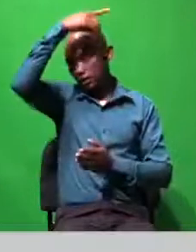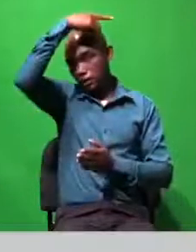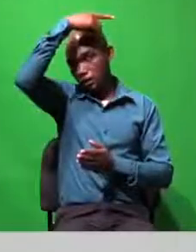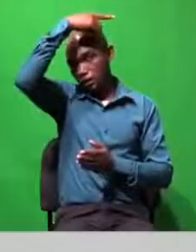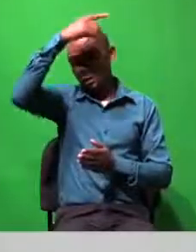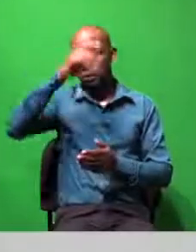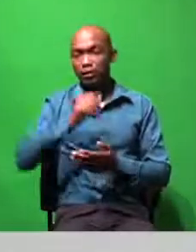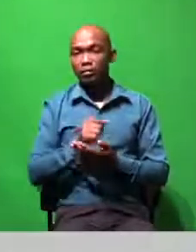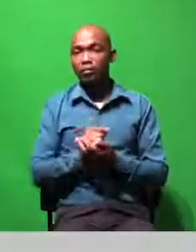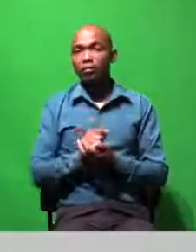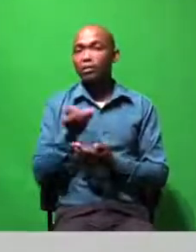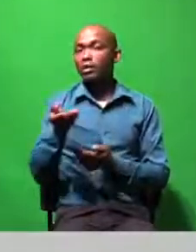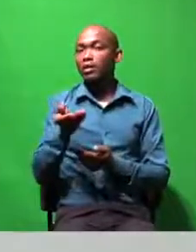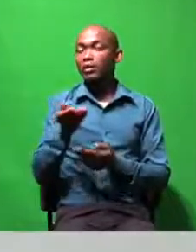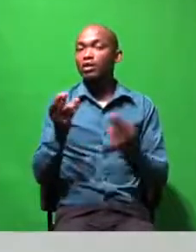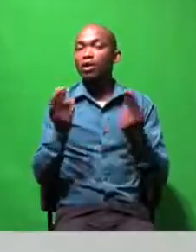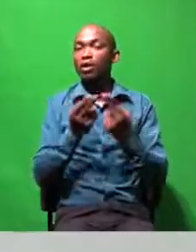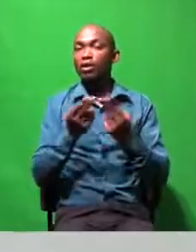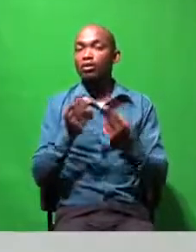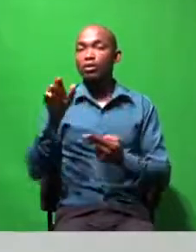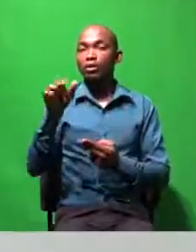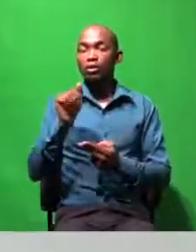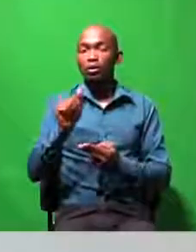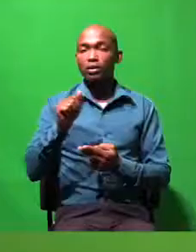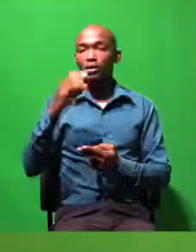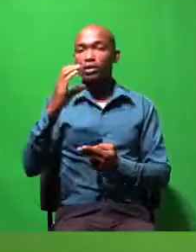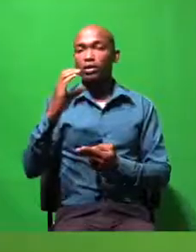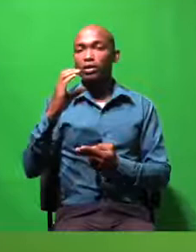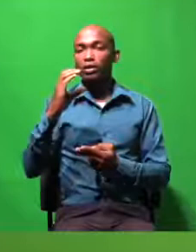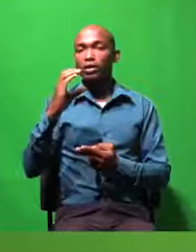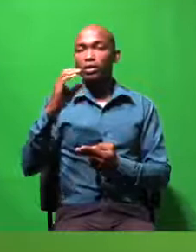degrees is also called the quarter